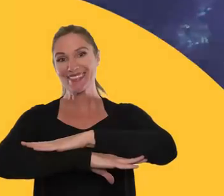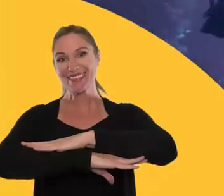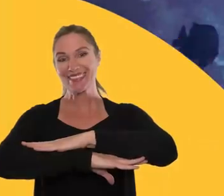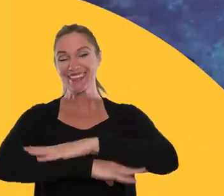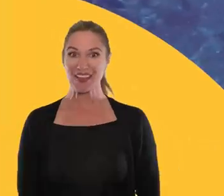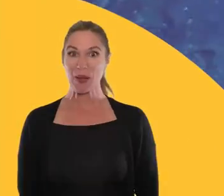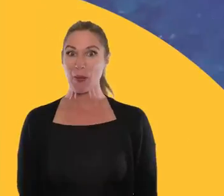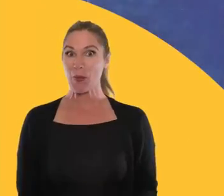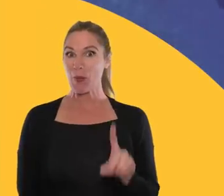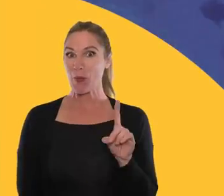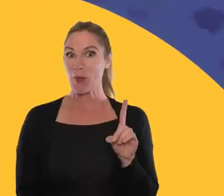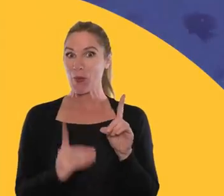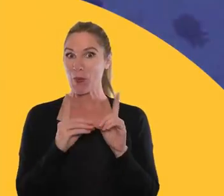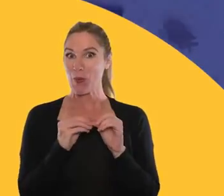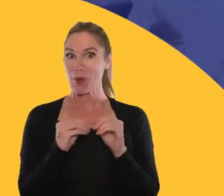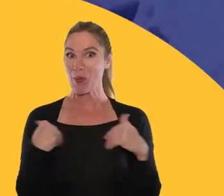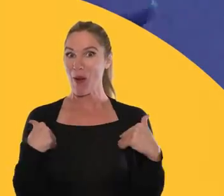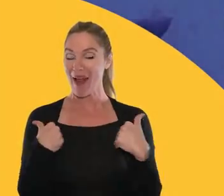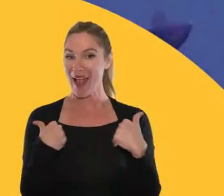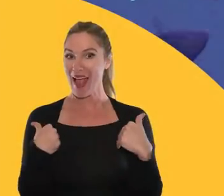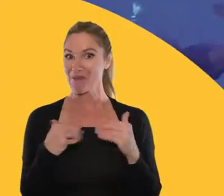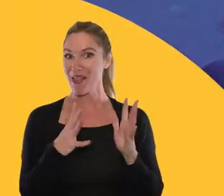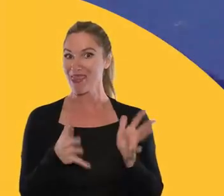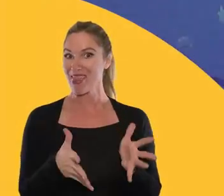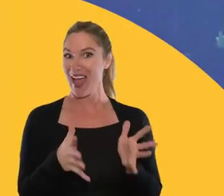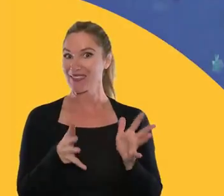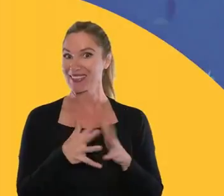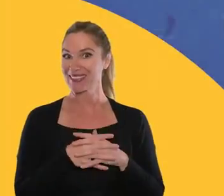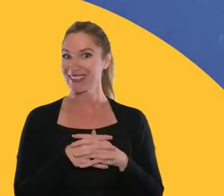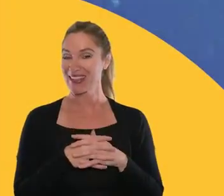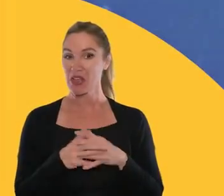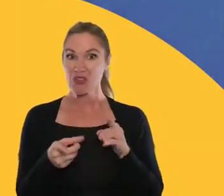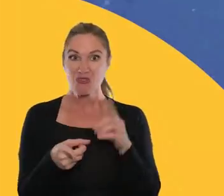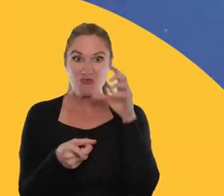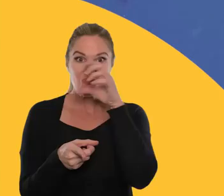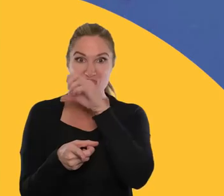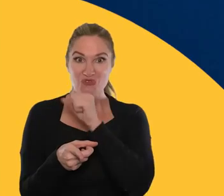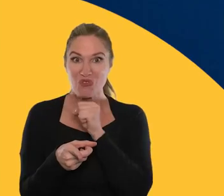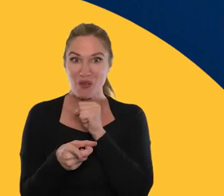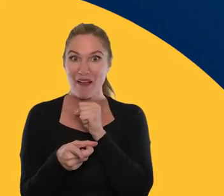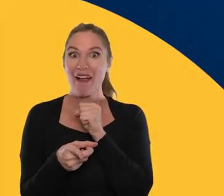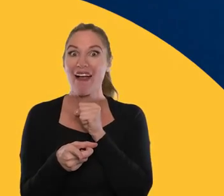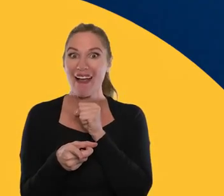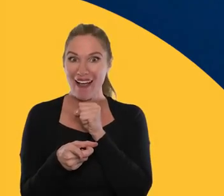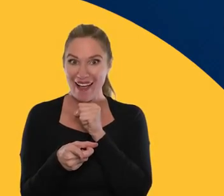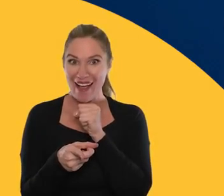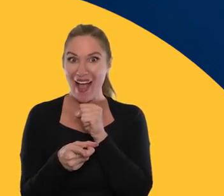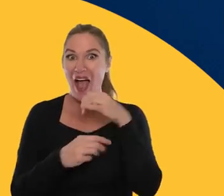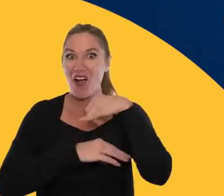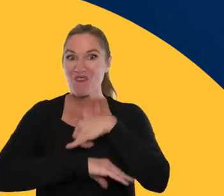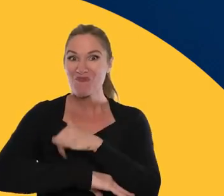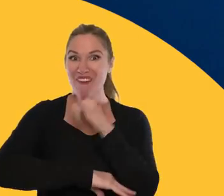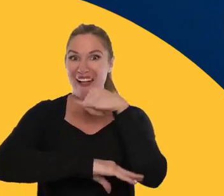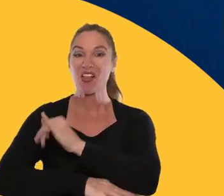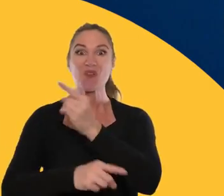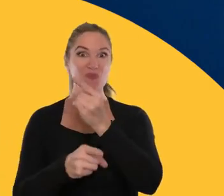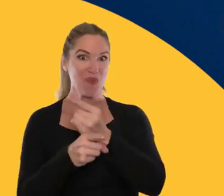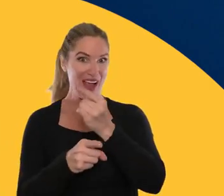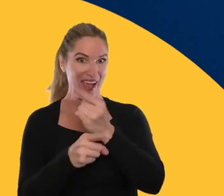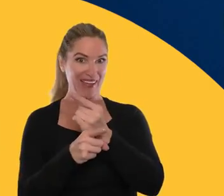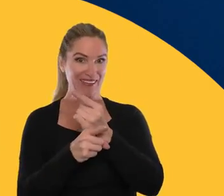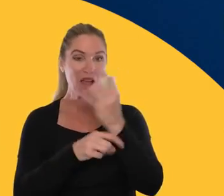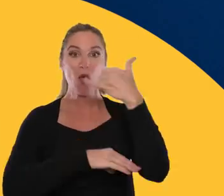day. We have one more left. If you guessed whale,